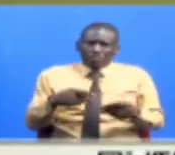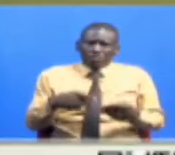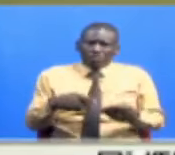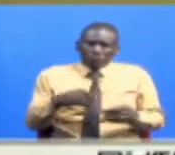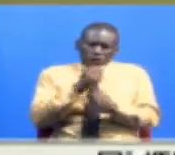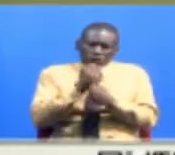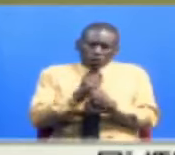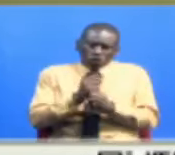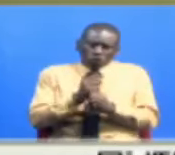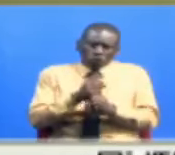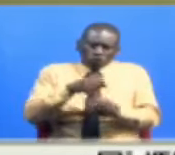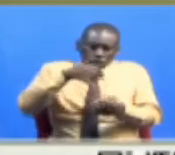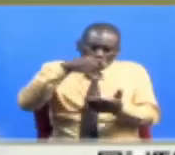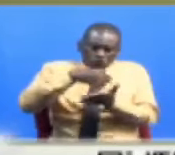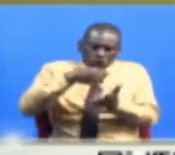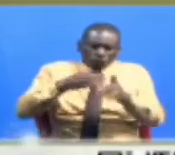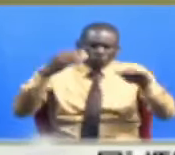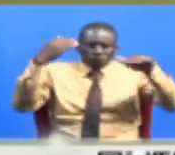against professionals.